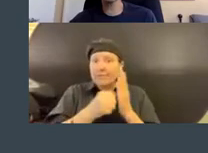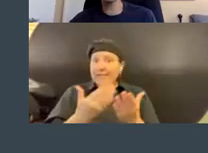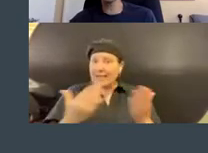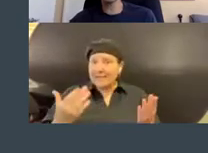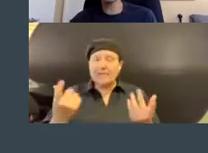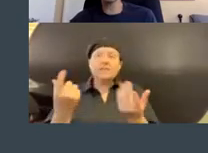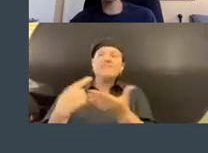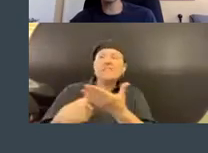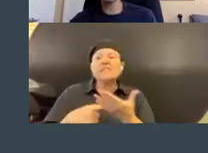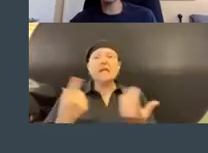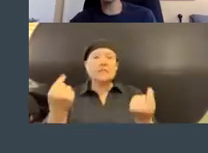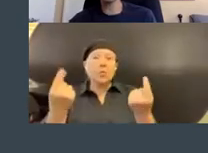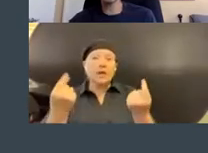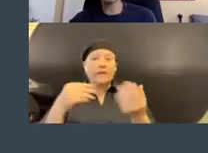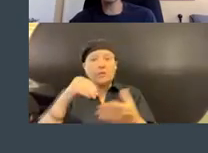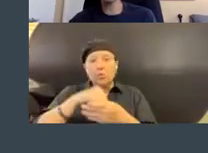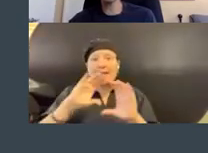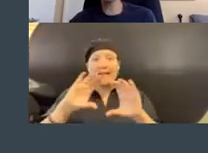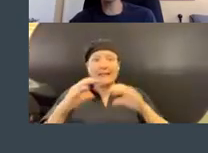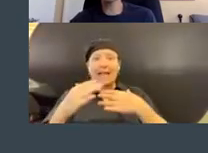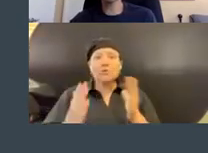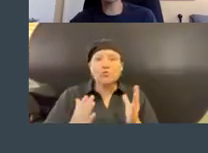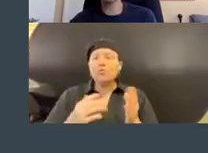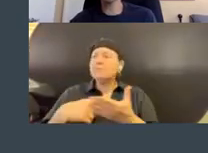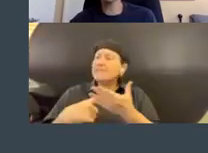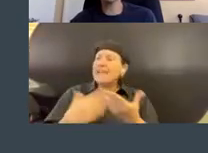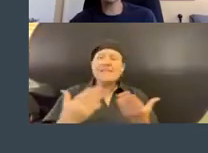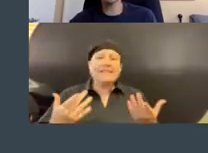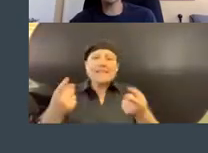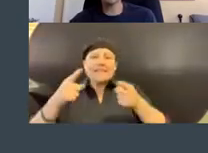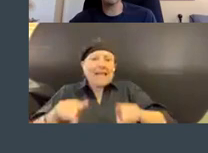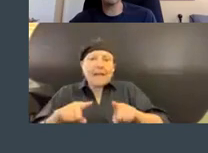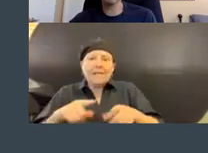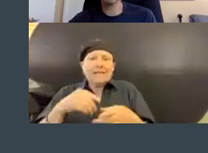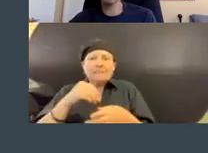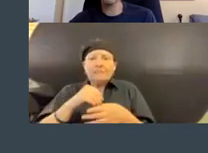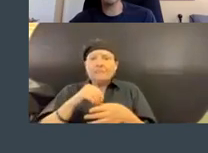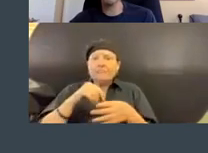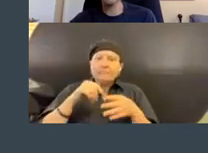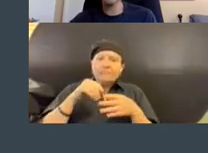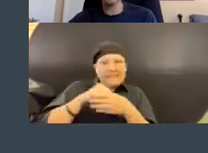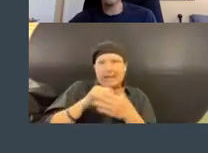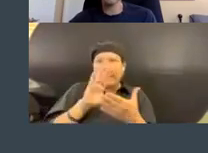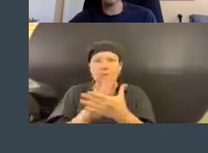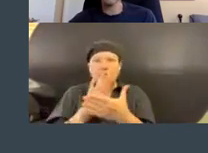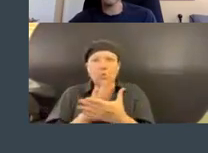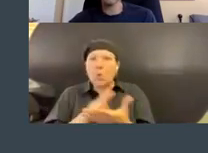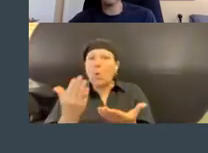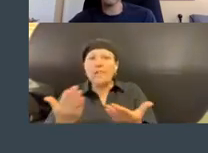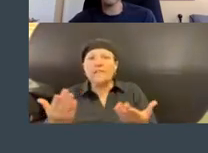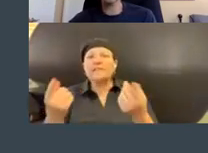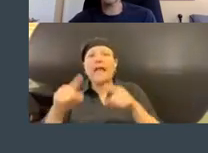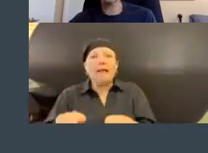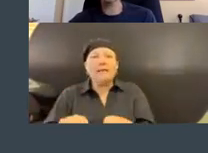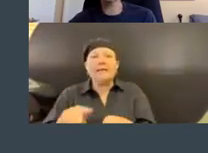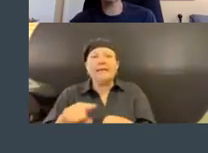classroom, talking about things that are going on at the school, talking a little bit about, even some things that are going on at a state